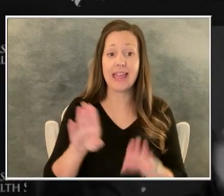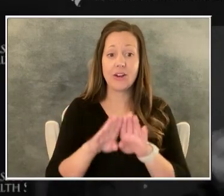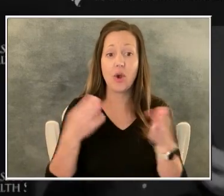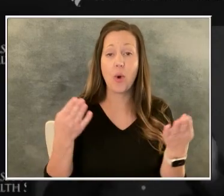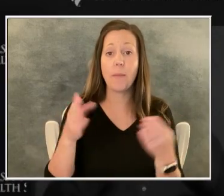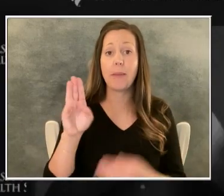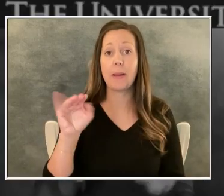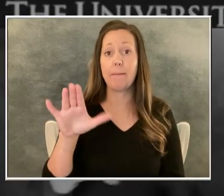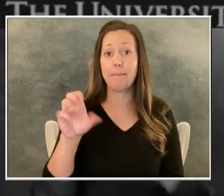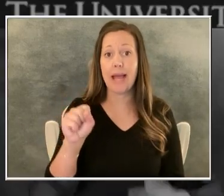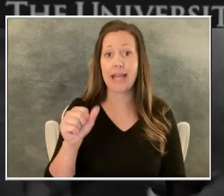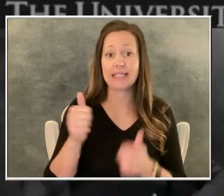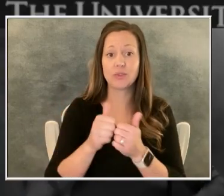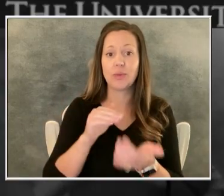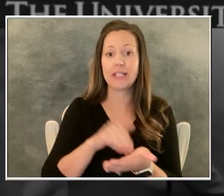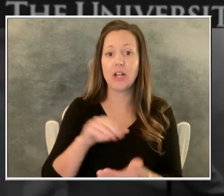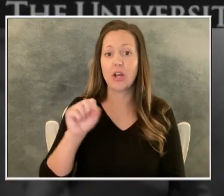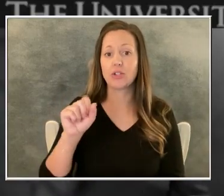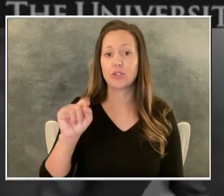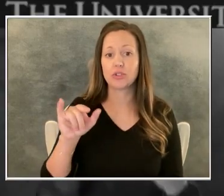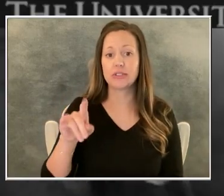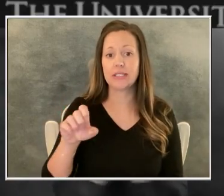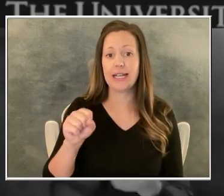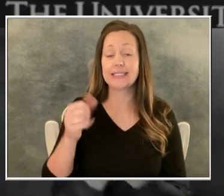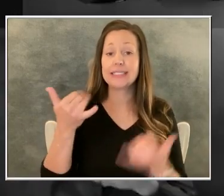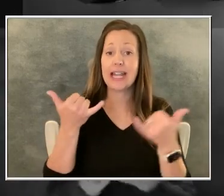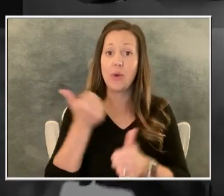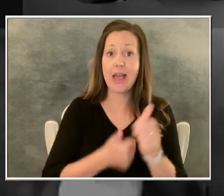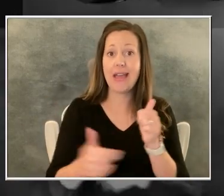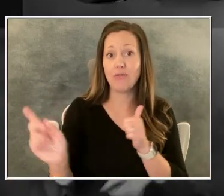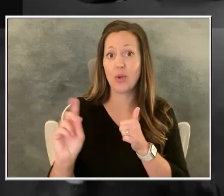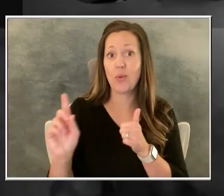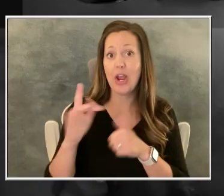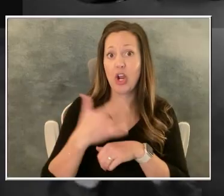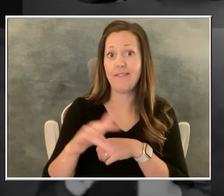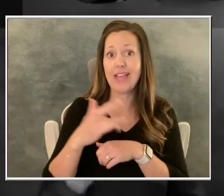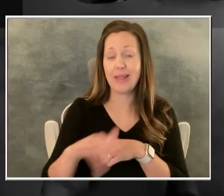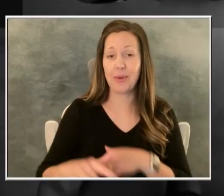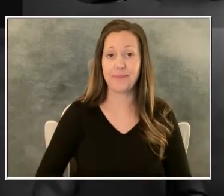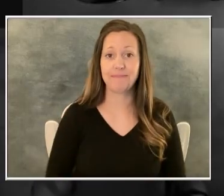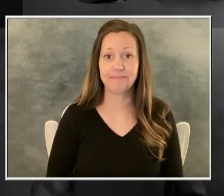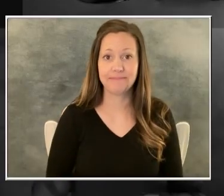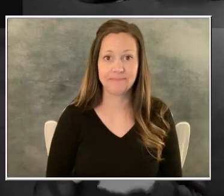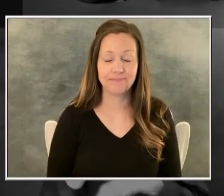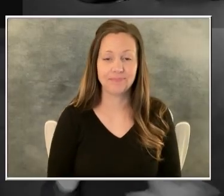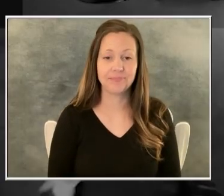with Dr. Stites podcast. Now, everywhere podcasts are available.